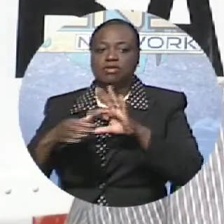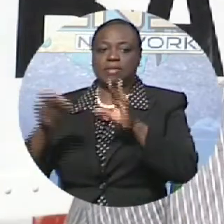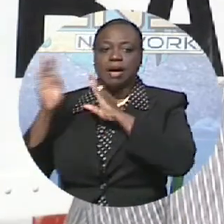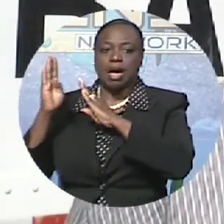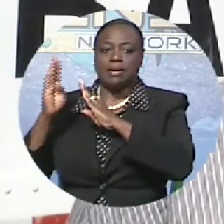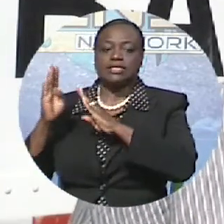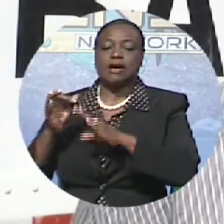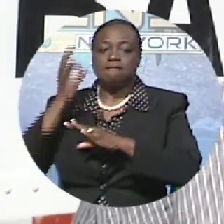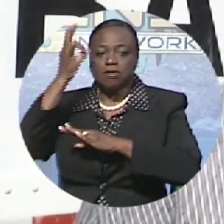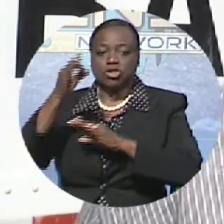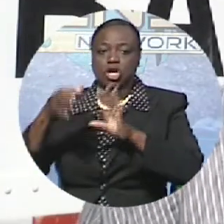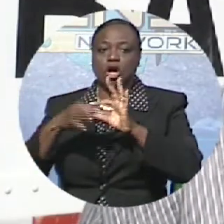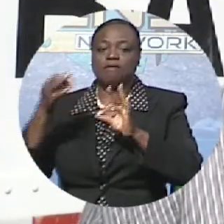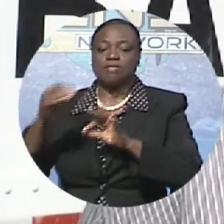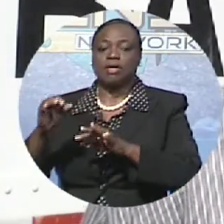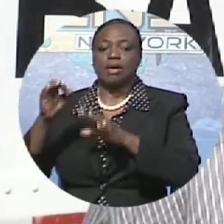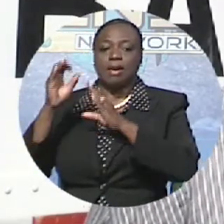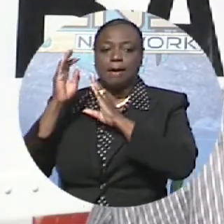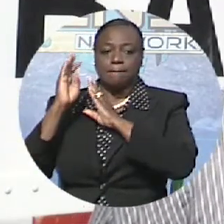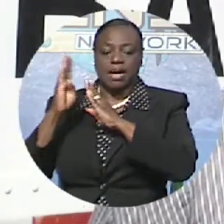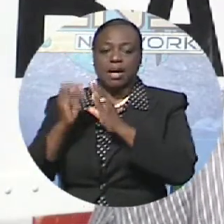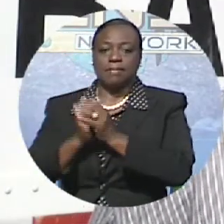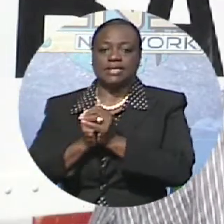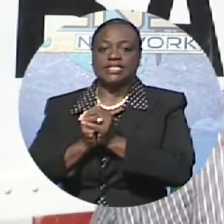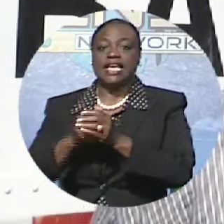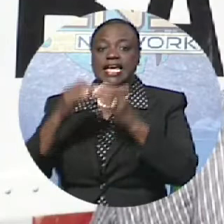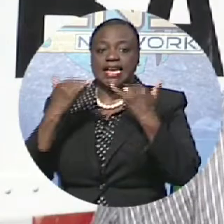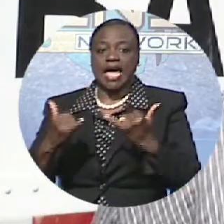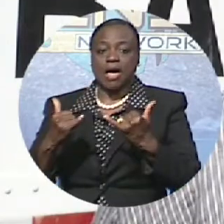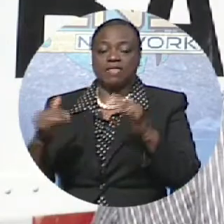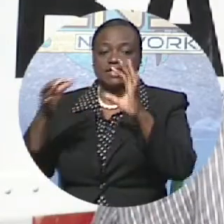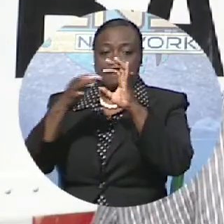a bond between Big Harvest and Metro